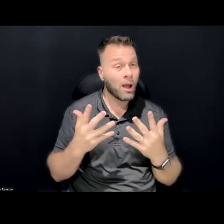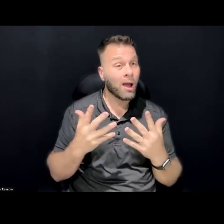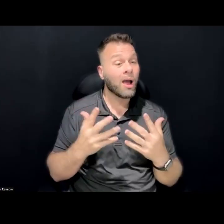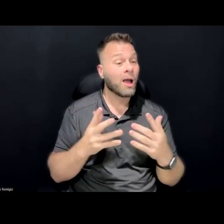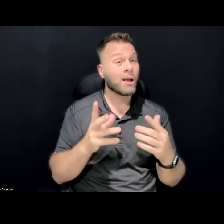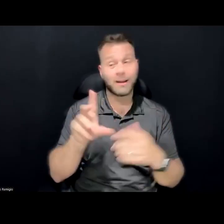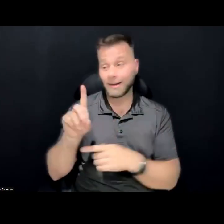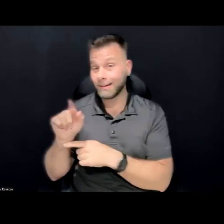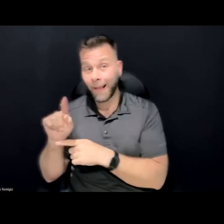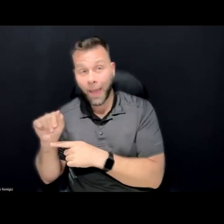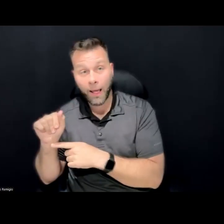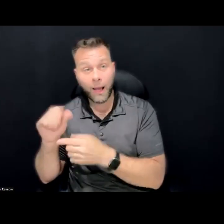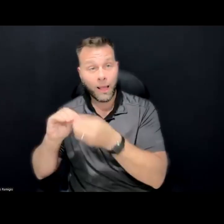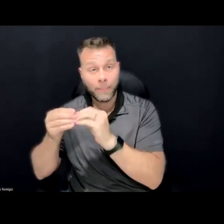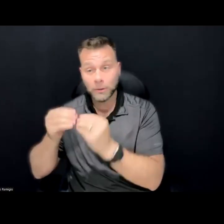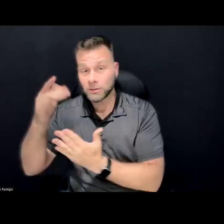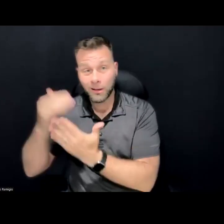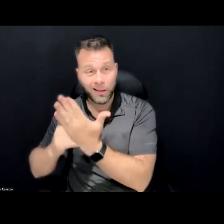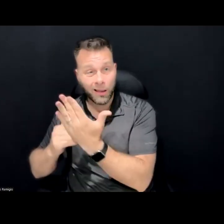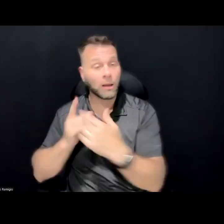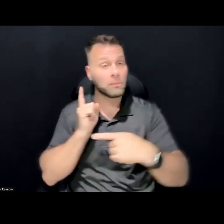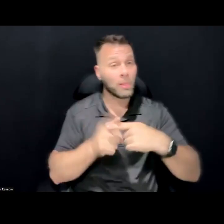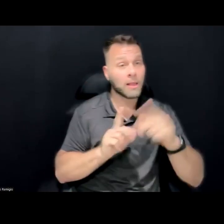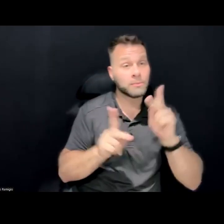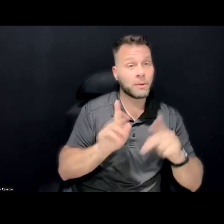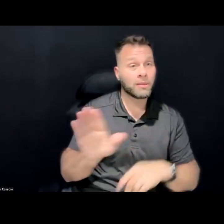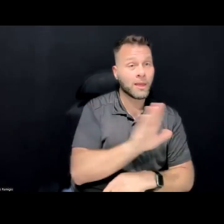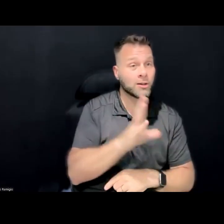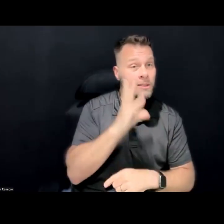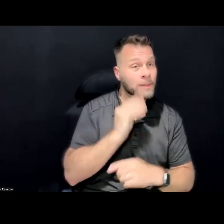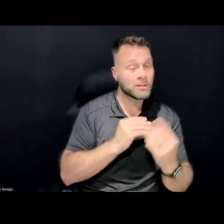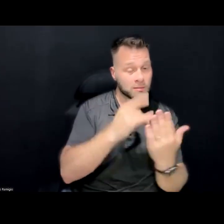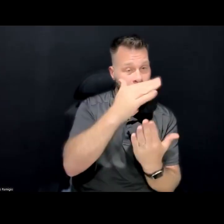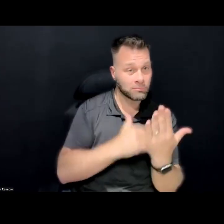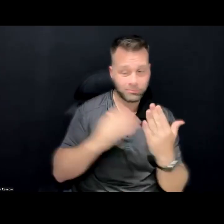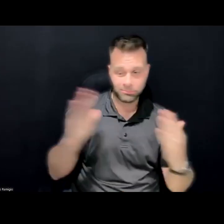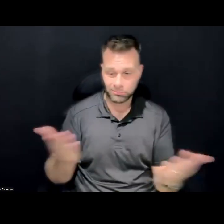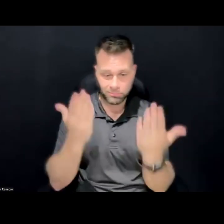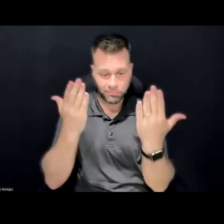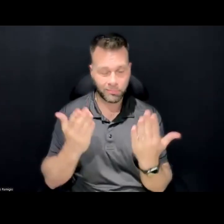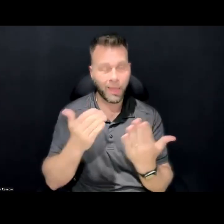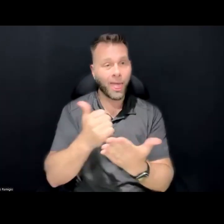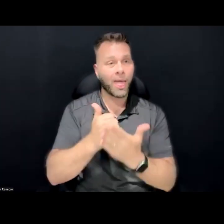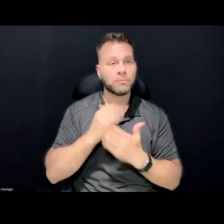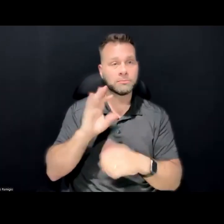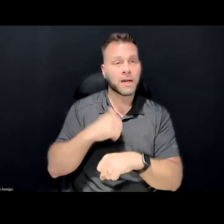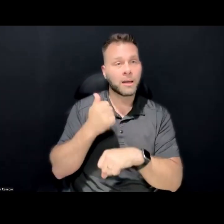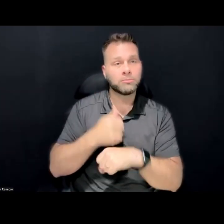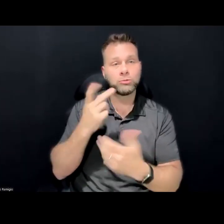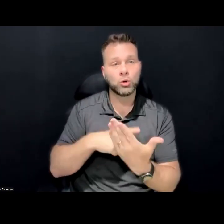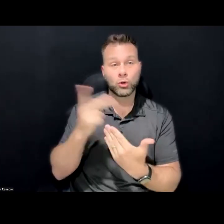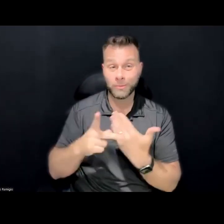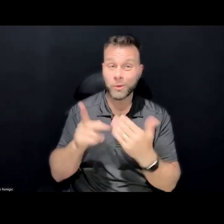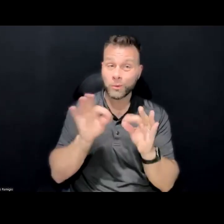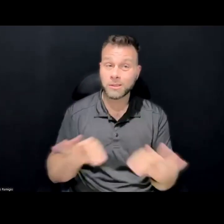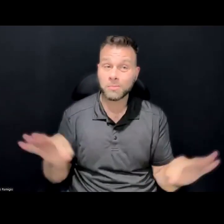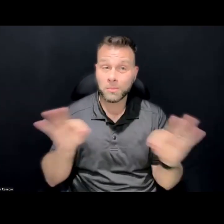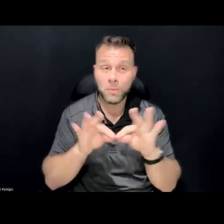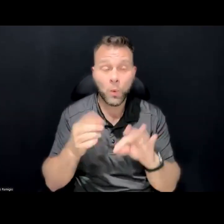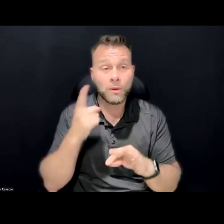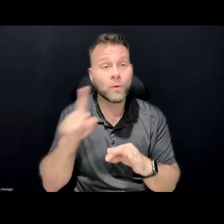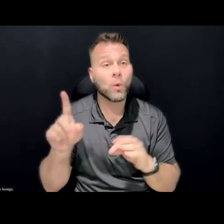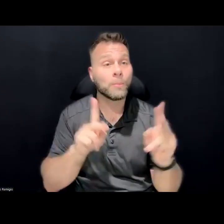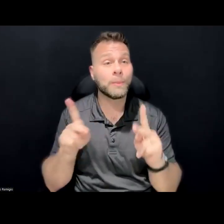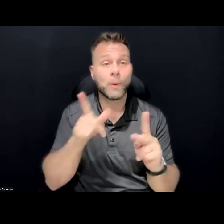storytelling to speak about the communities. It is extremely important that as service providers that work with the